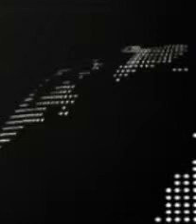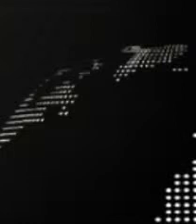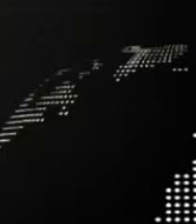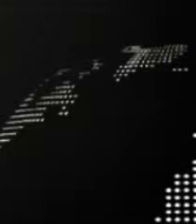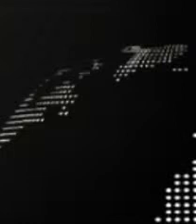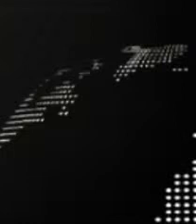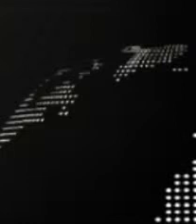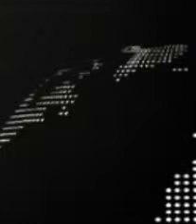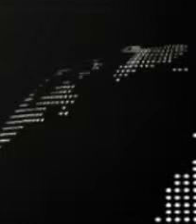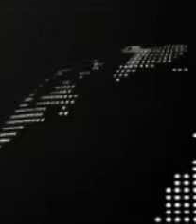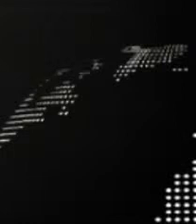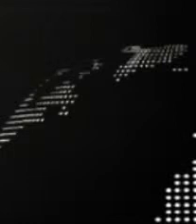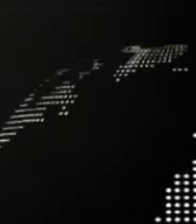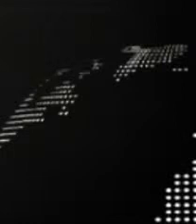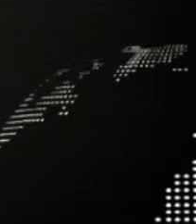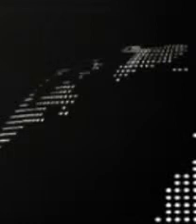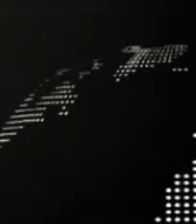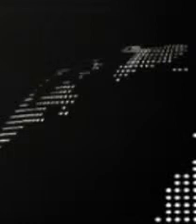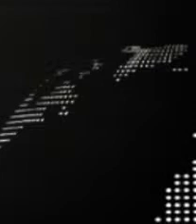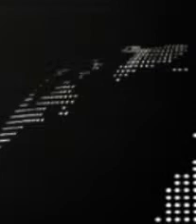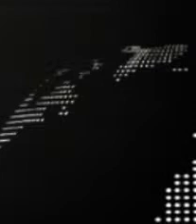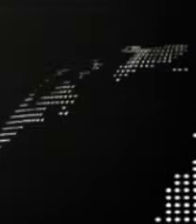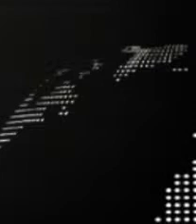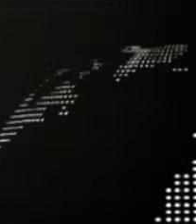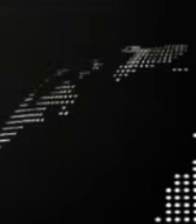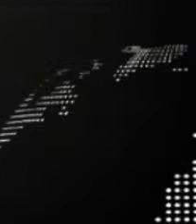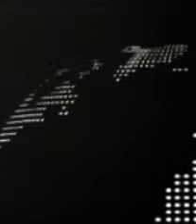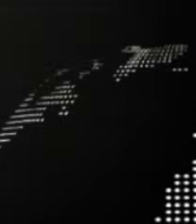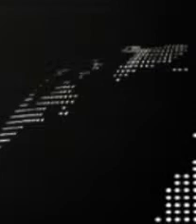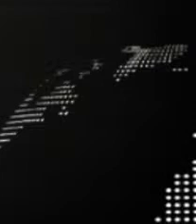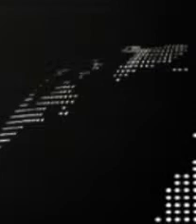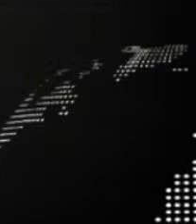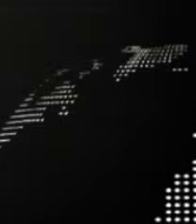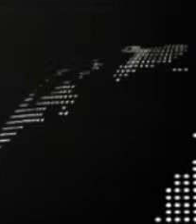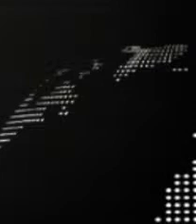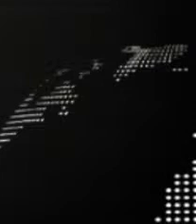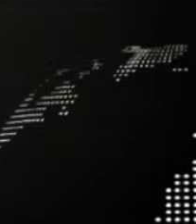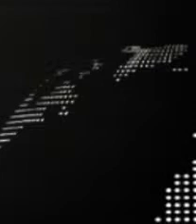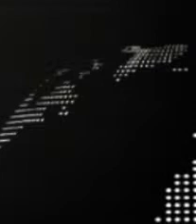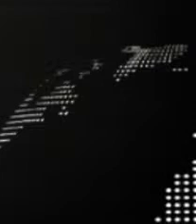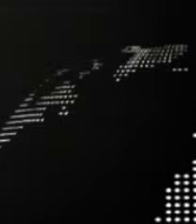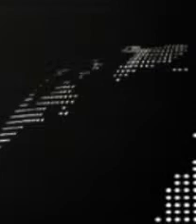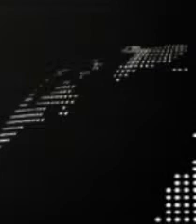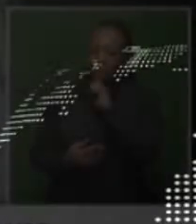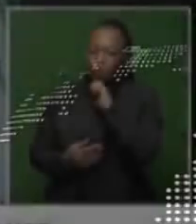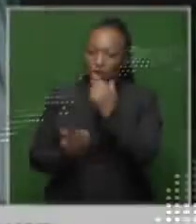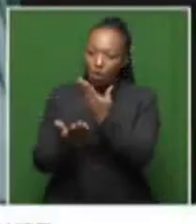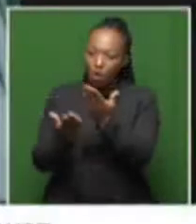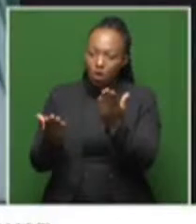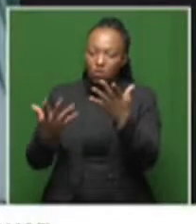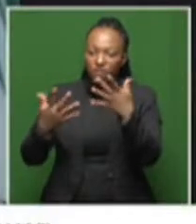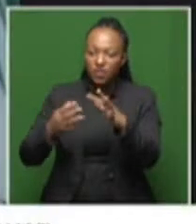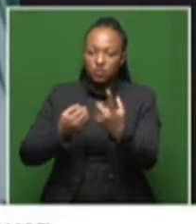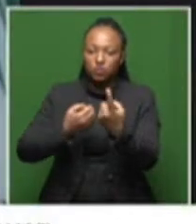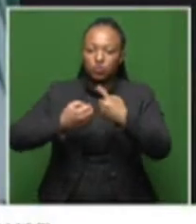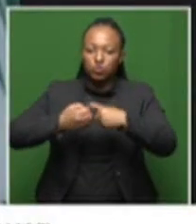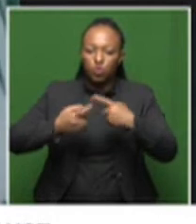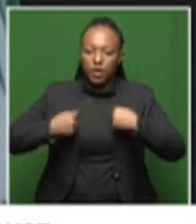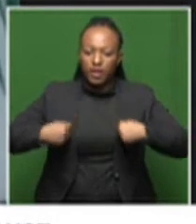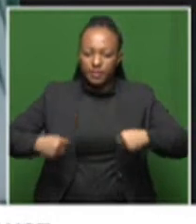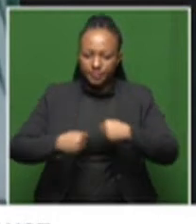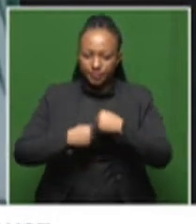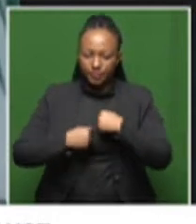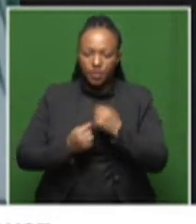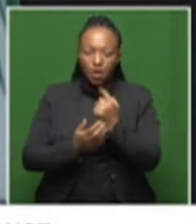Thank you very much, Hlengiwe. Good morning to everyone who has joined us for the